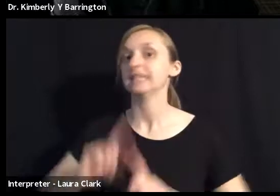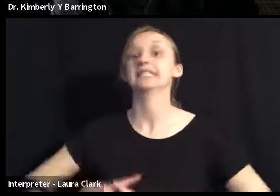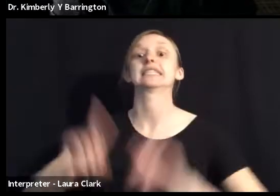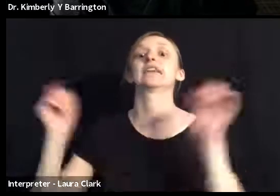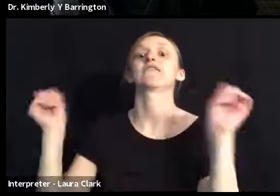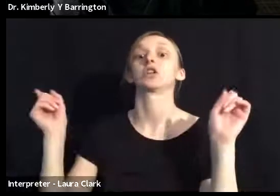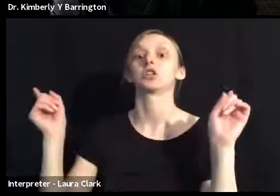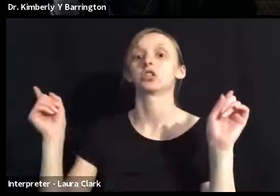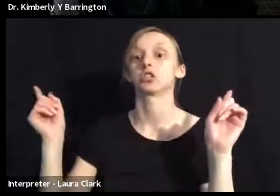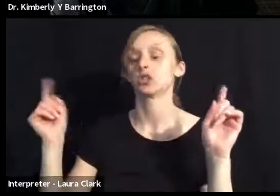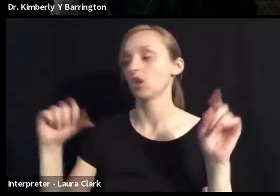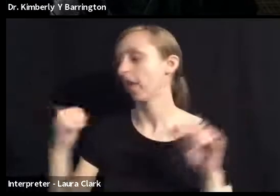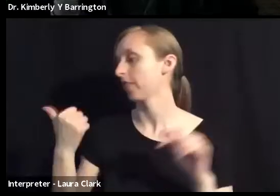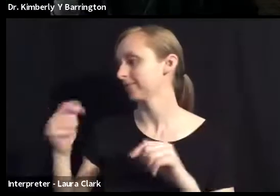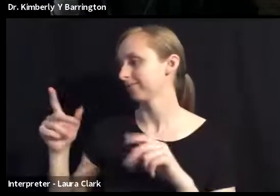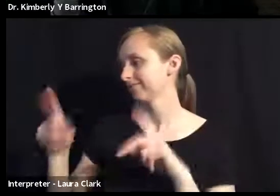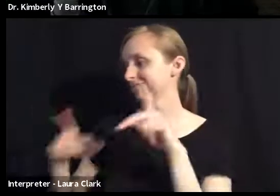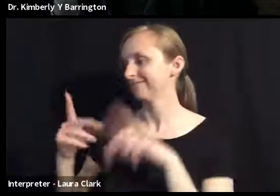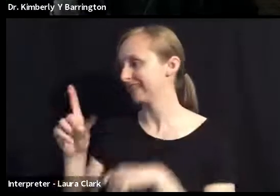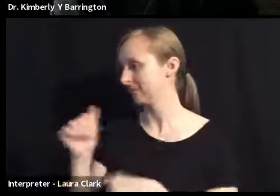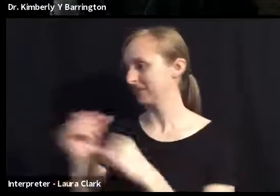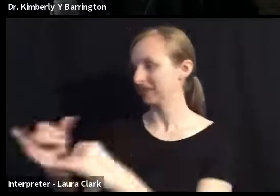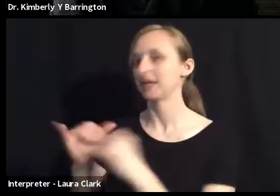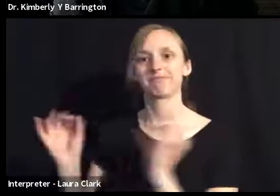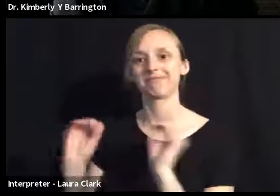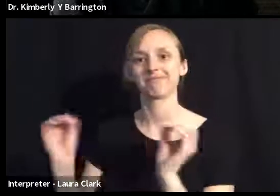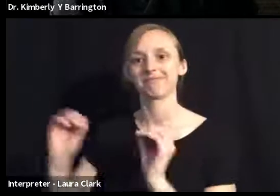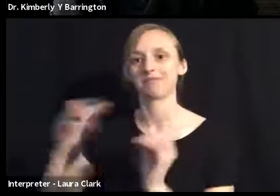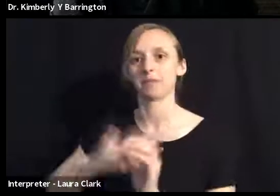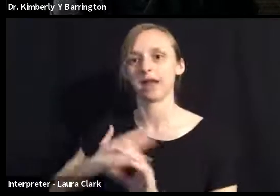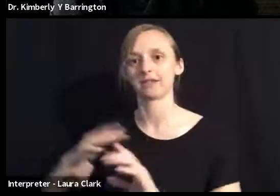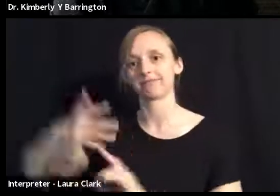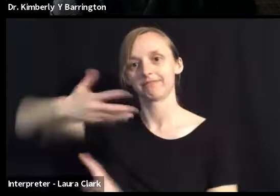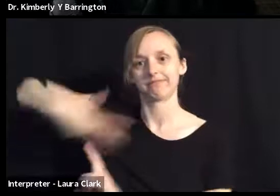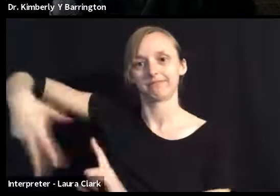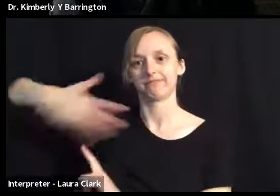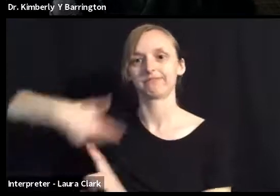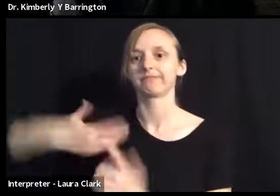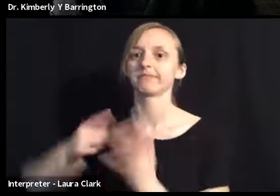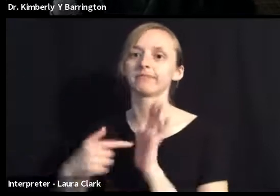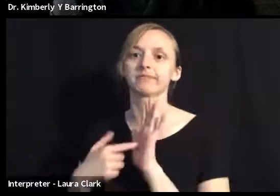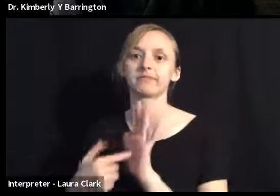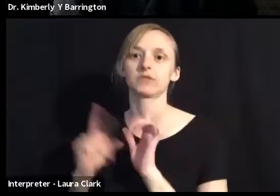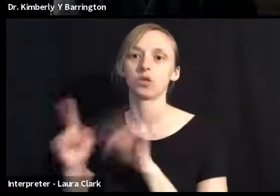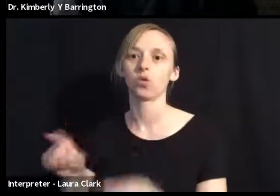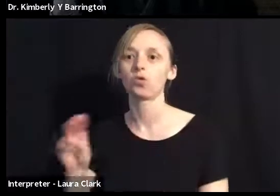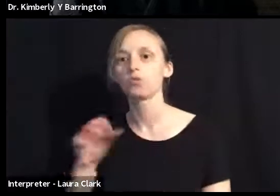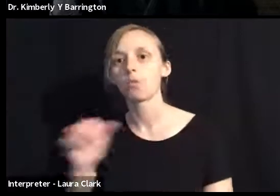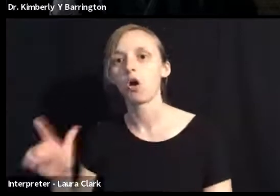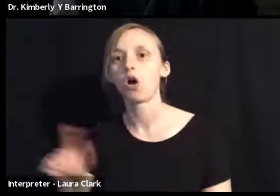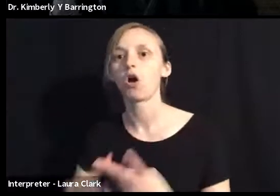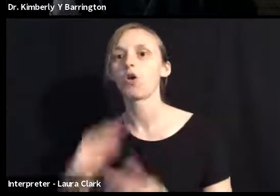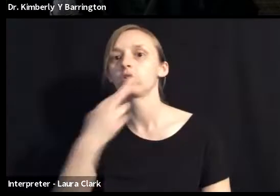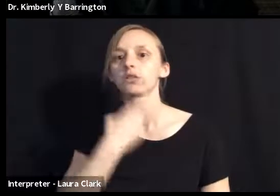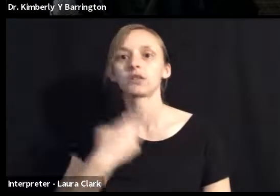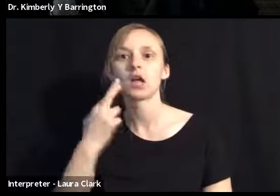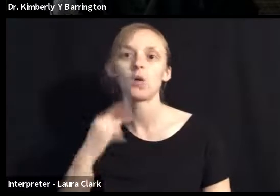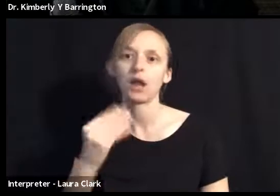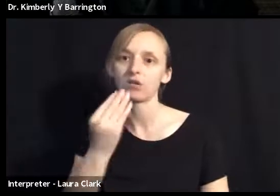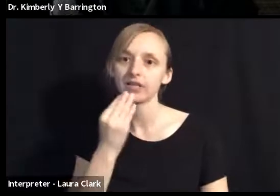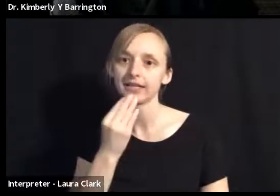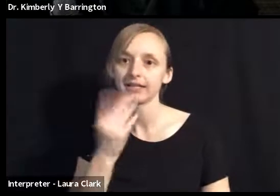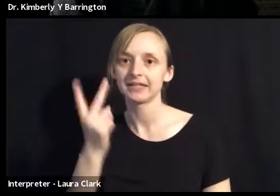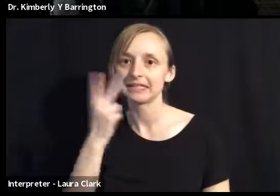say very different. Of course, going to the mall, going out to eat, you will see someone with